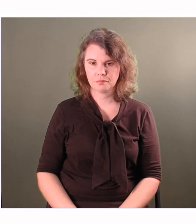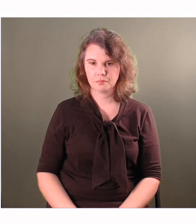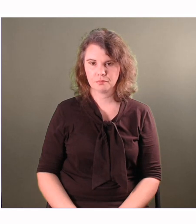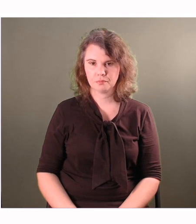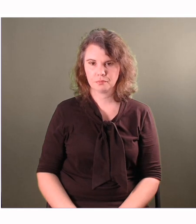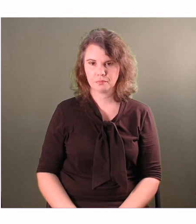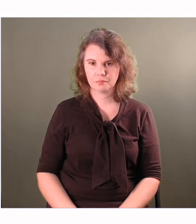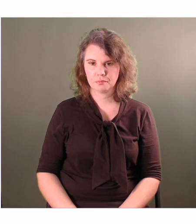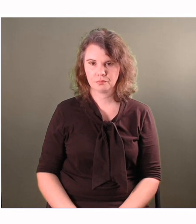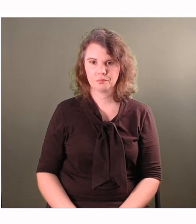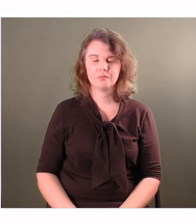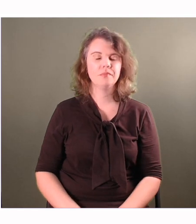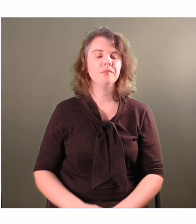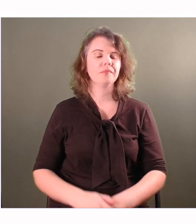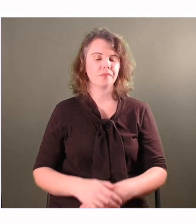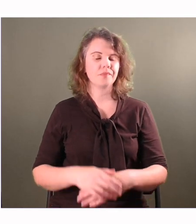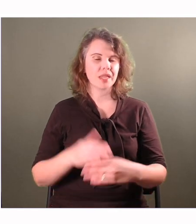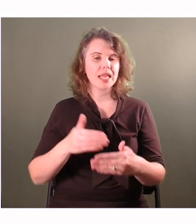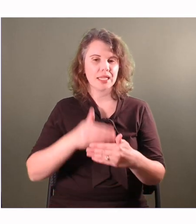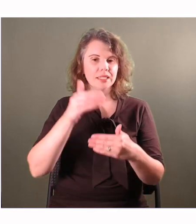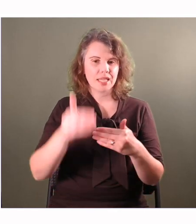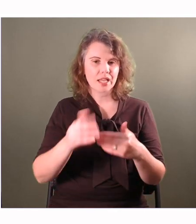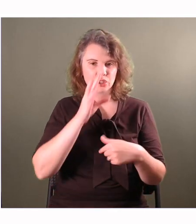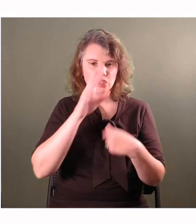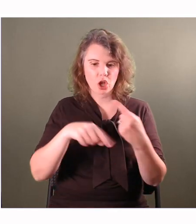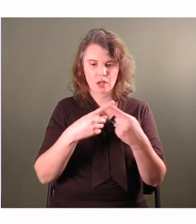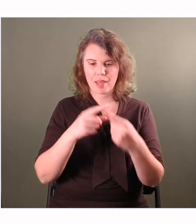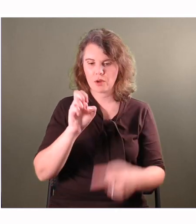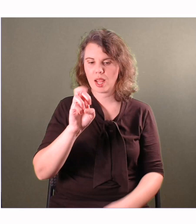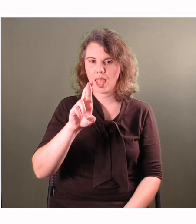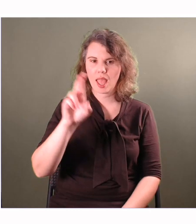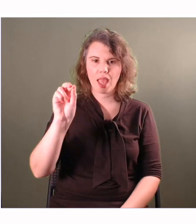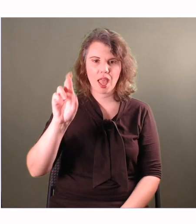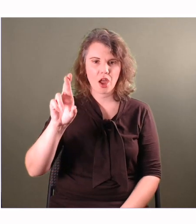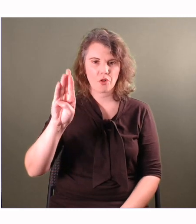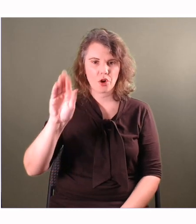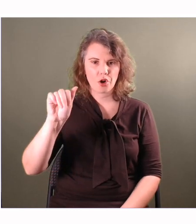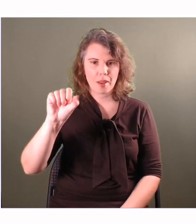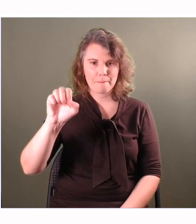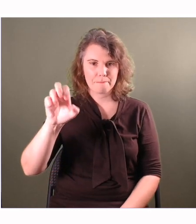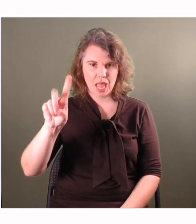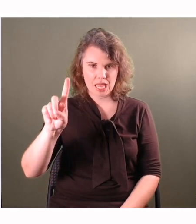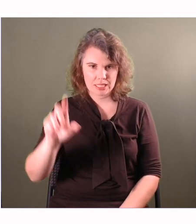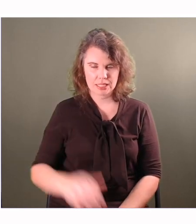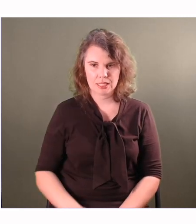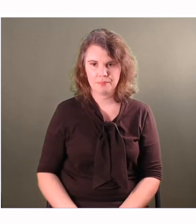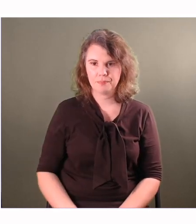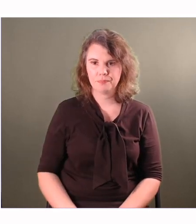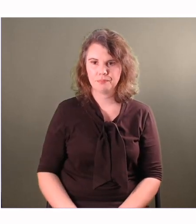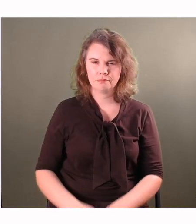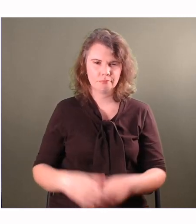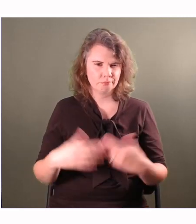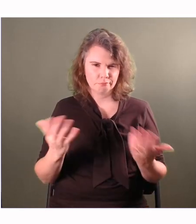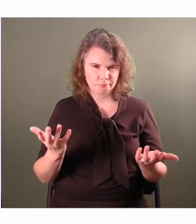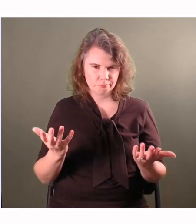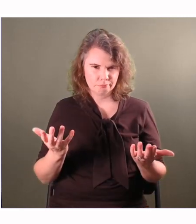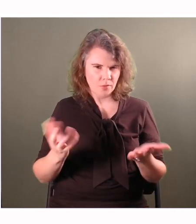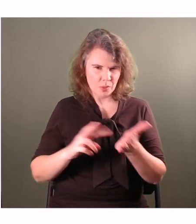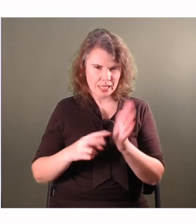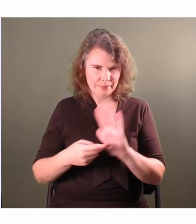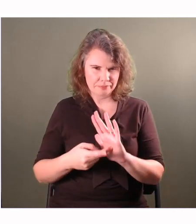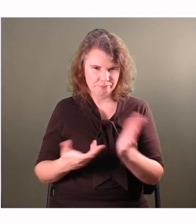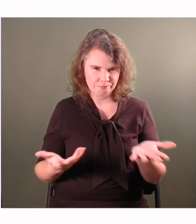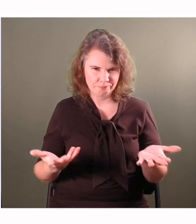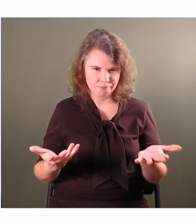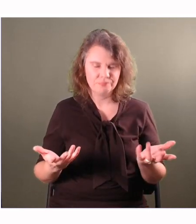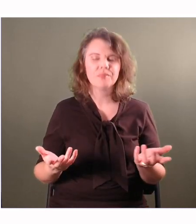Next, let's look at at evidence for the error-based learning. So what do I mean